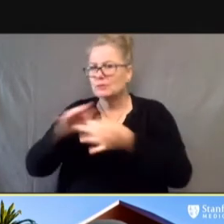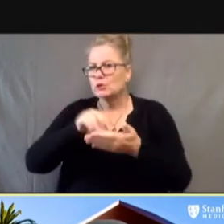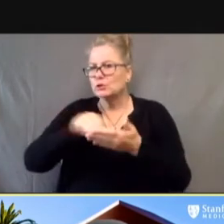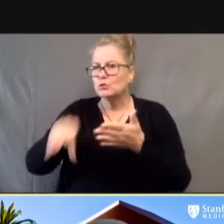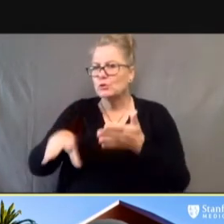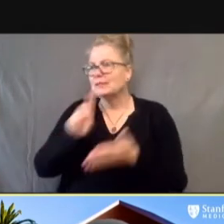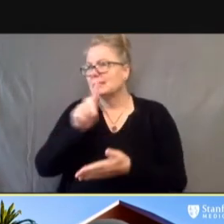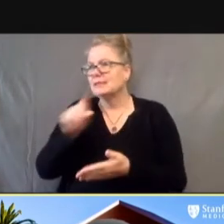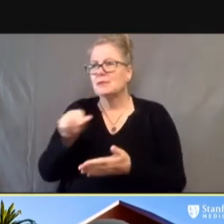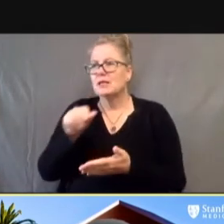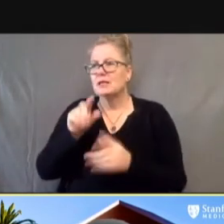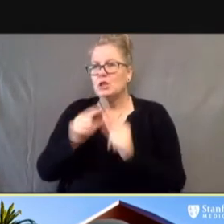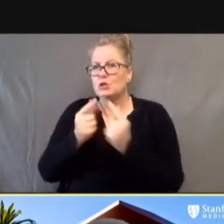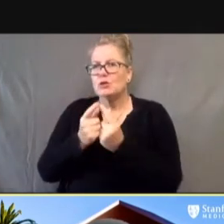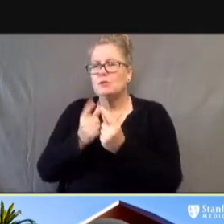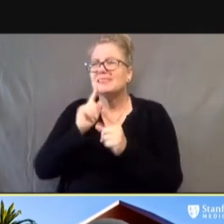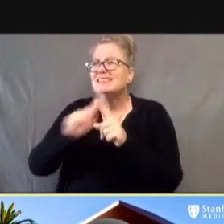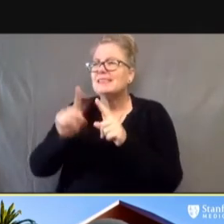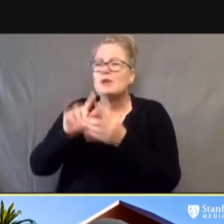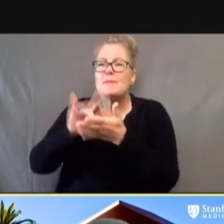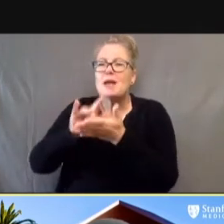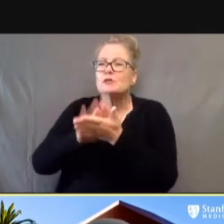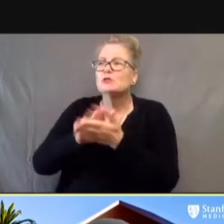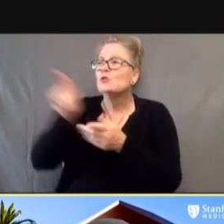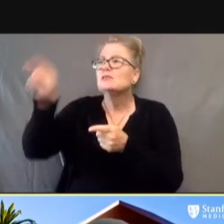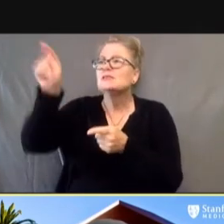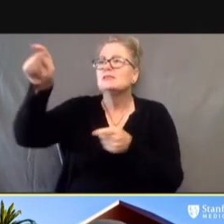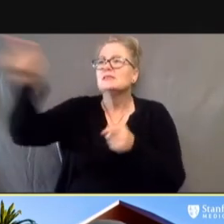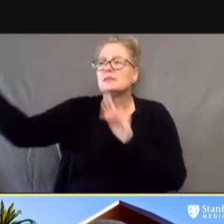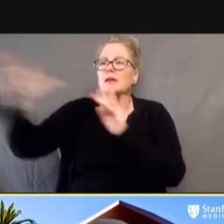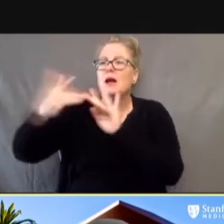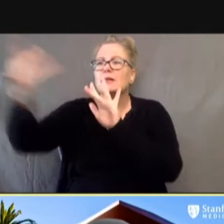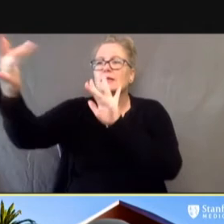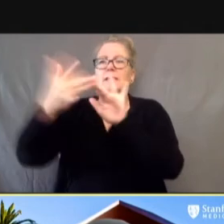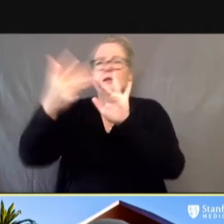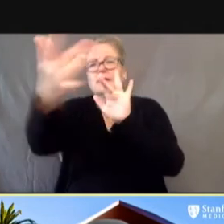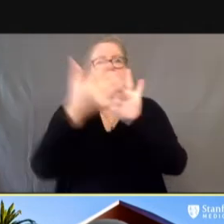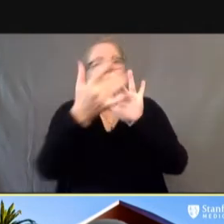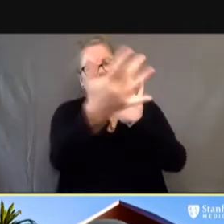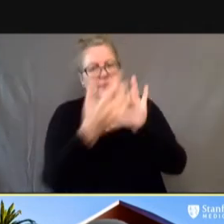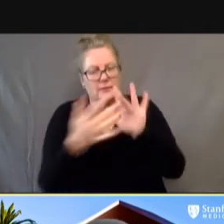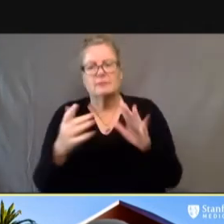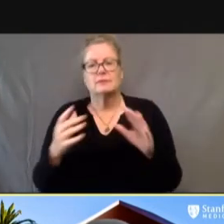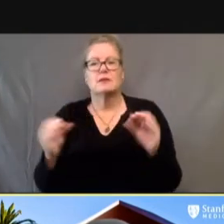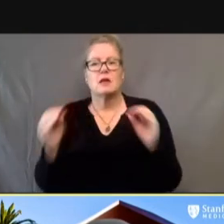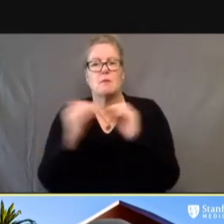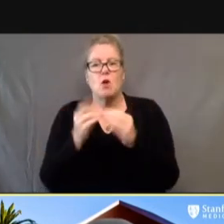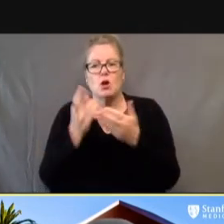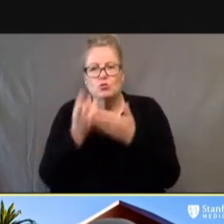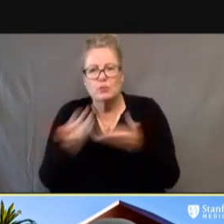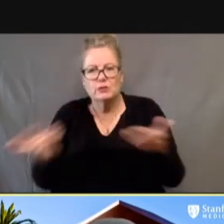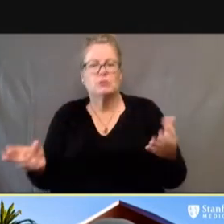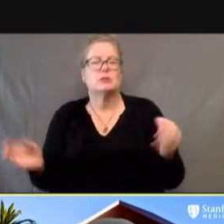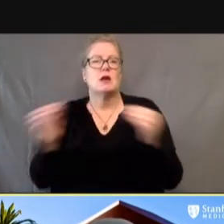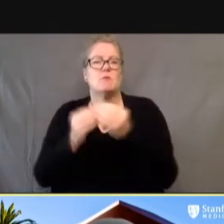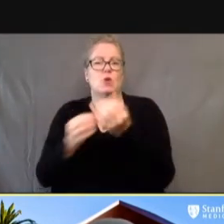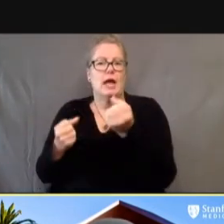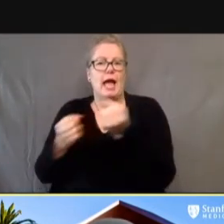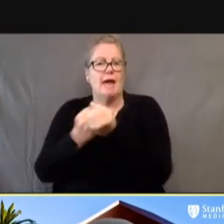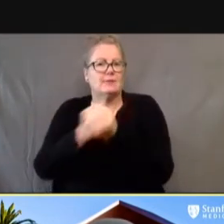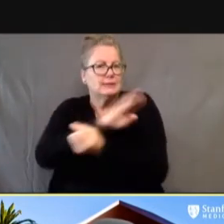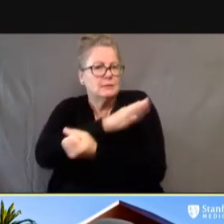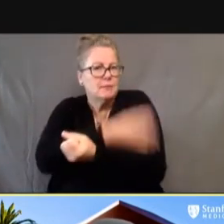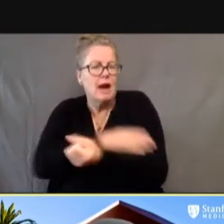medical schools that would provide us with a greater pool of resources and advocacy power and community. So in that vein, we